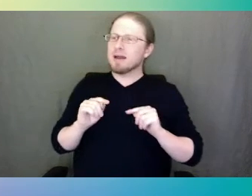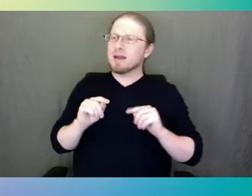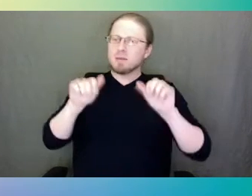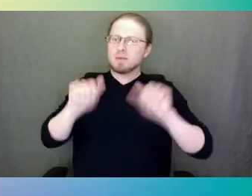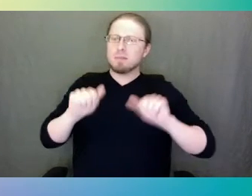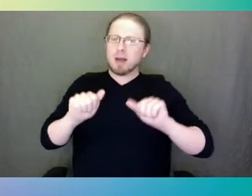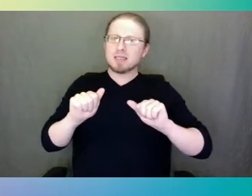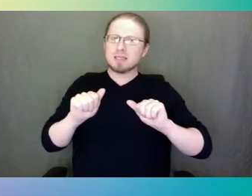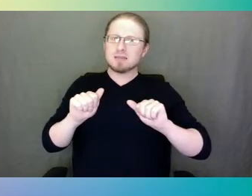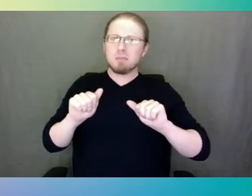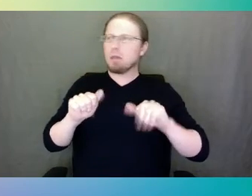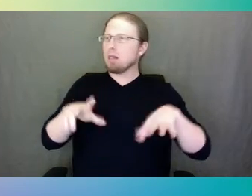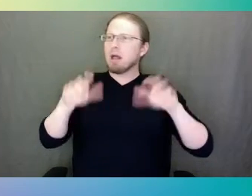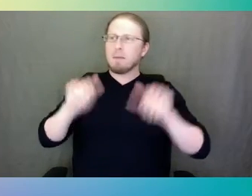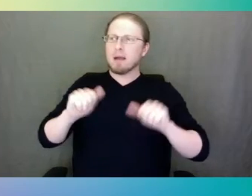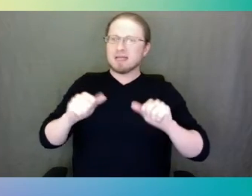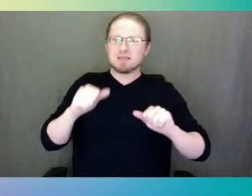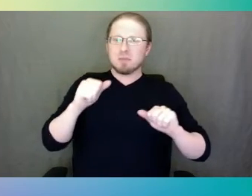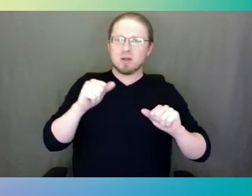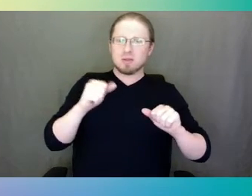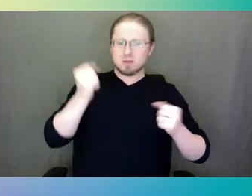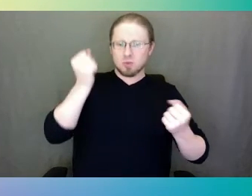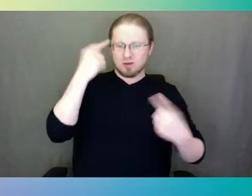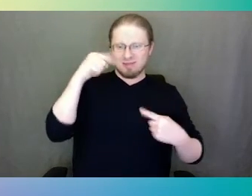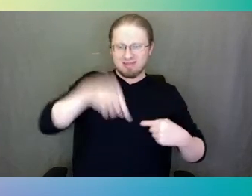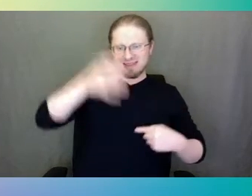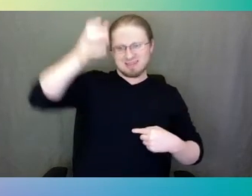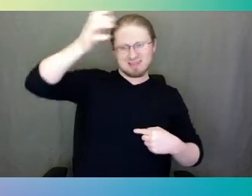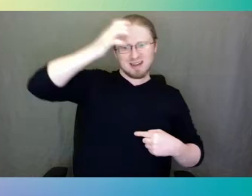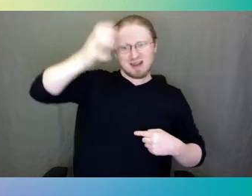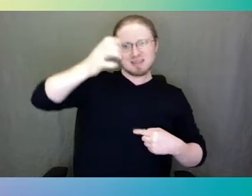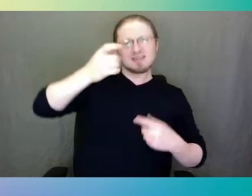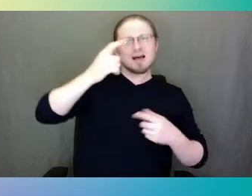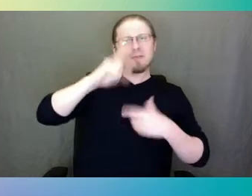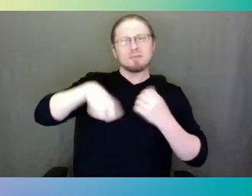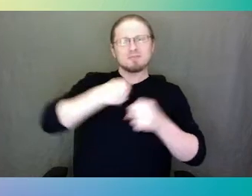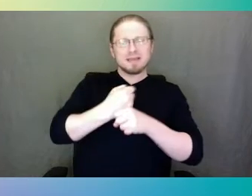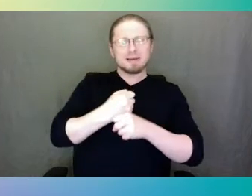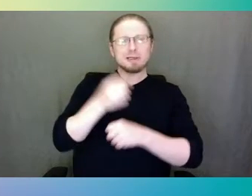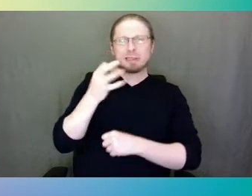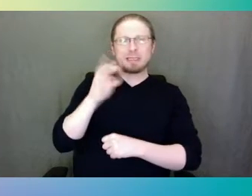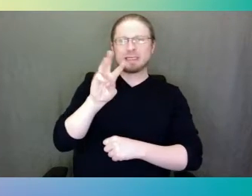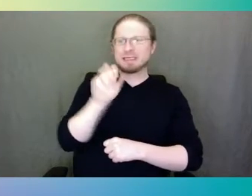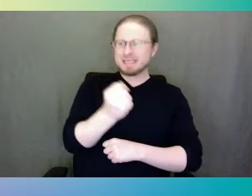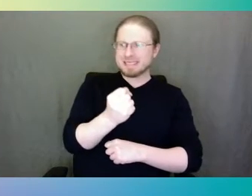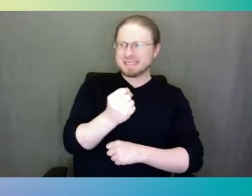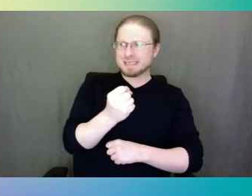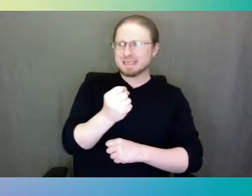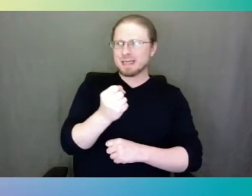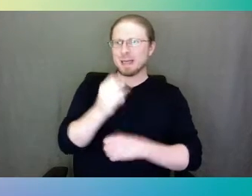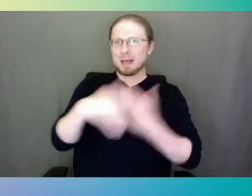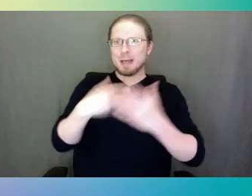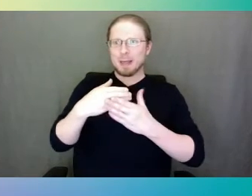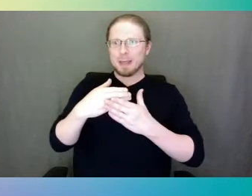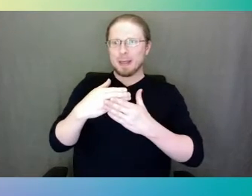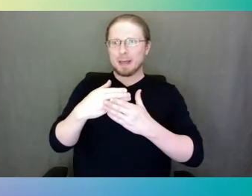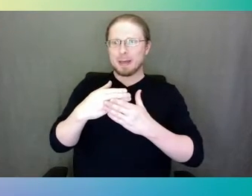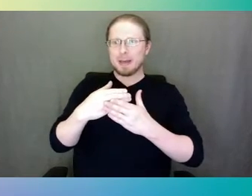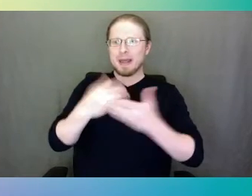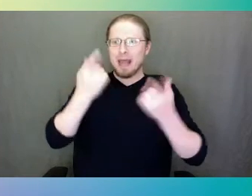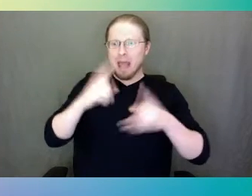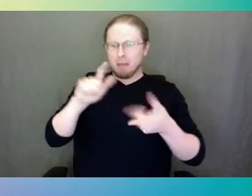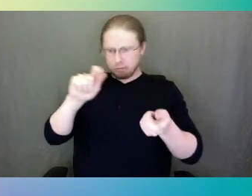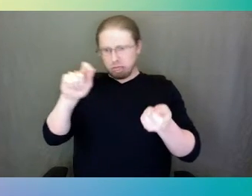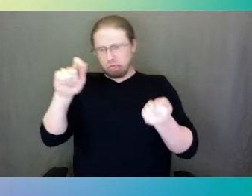was possible to understand this in the 1960s. And it just got so distorted. Change was coming, and it